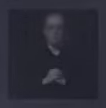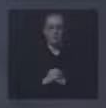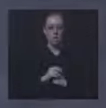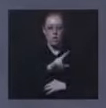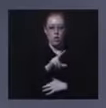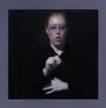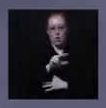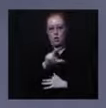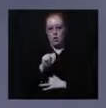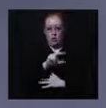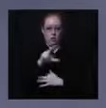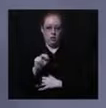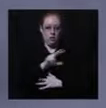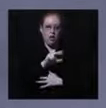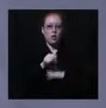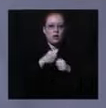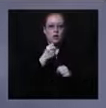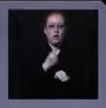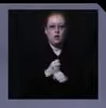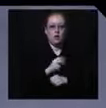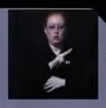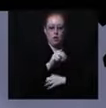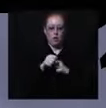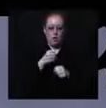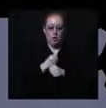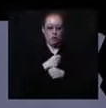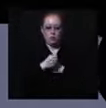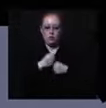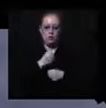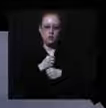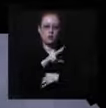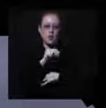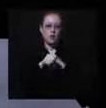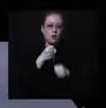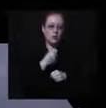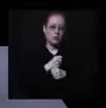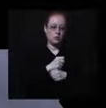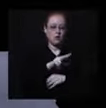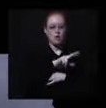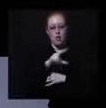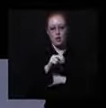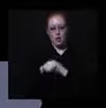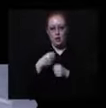Thirty years. 30 years. 30